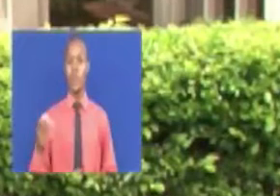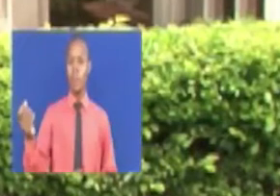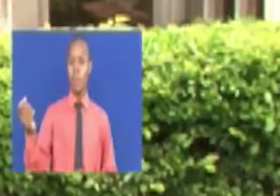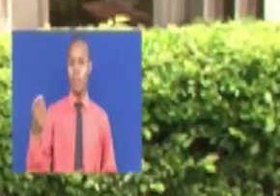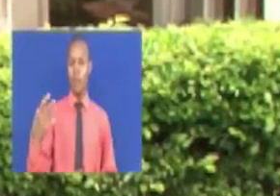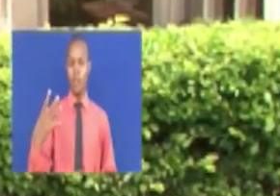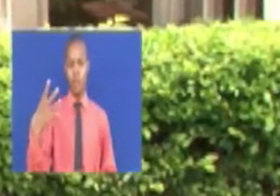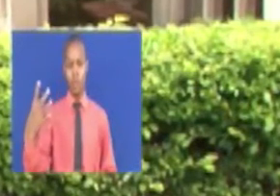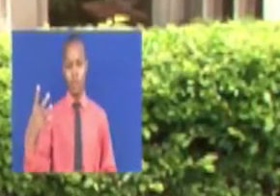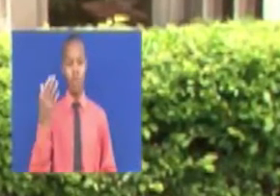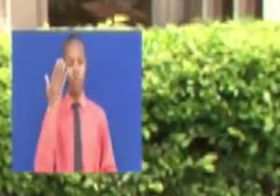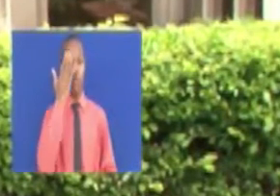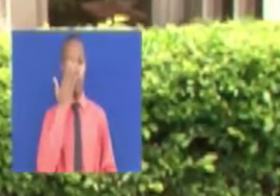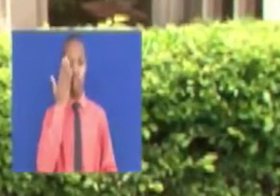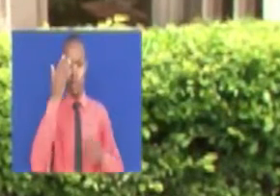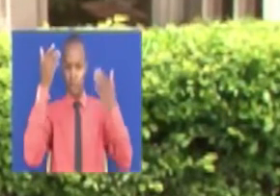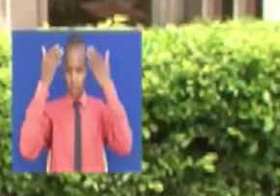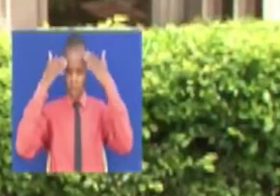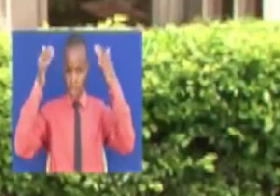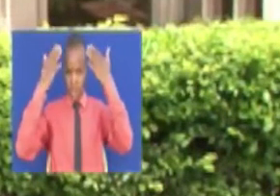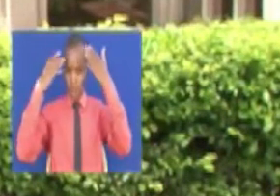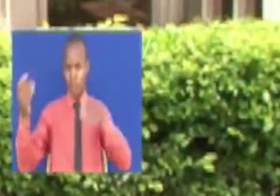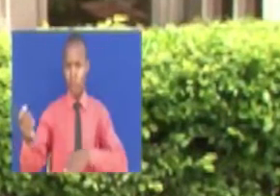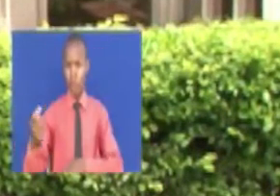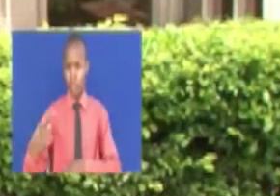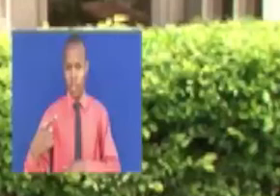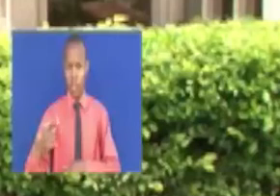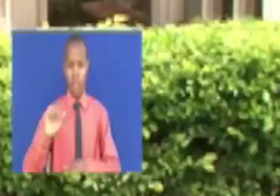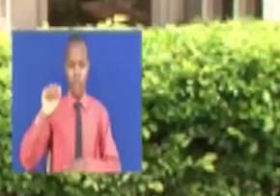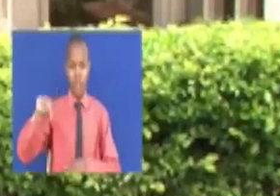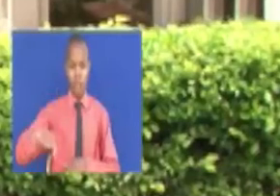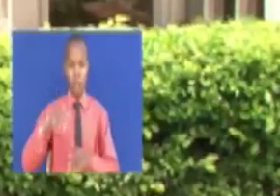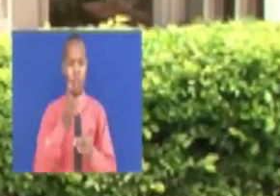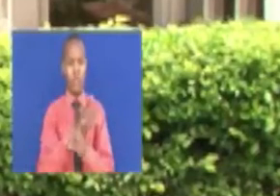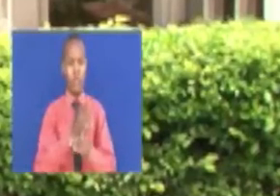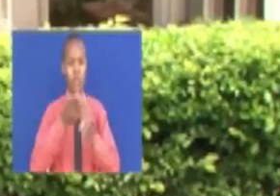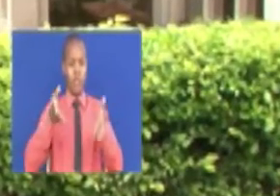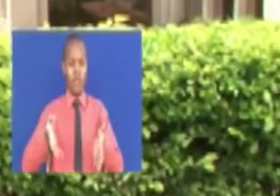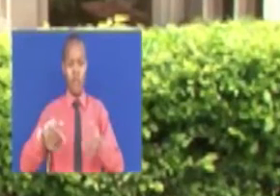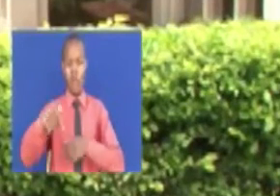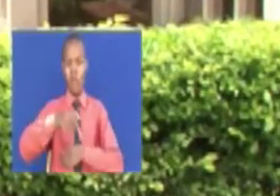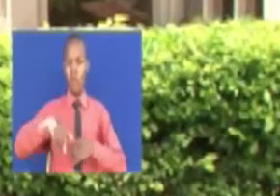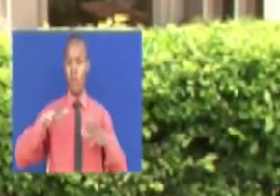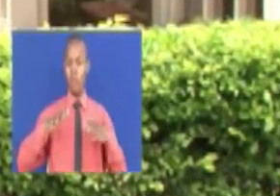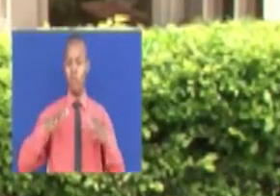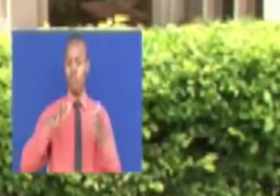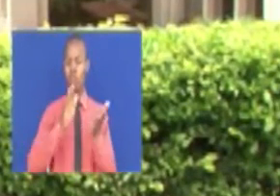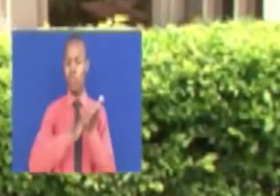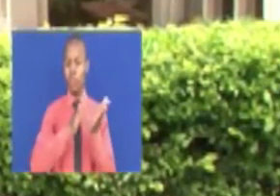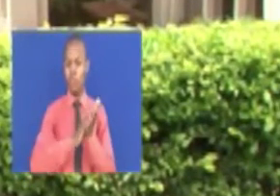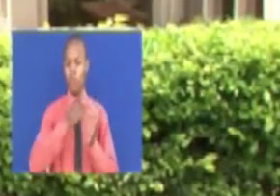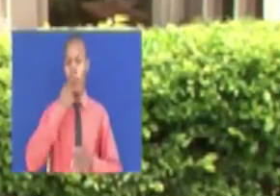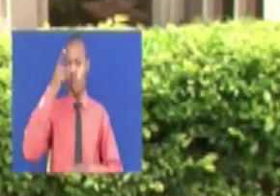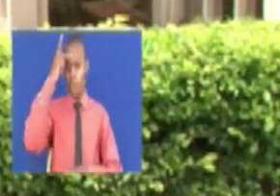is Autism Awareness Month, and on Able Differently, we applaud parents and caregivers of persons with